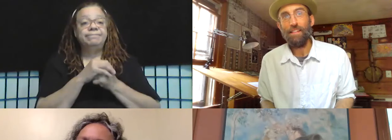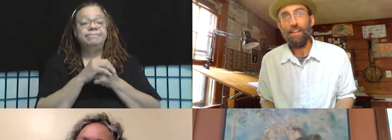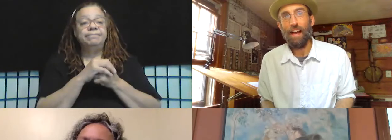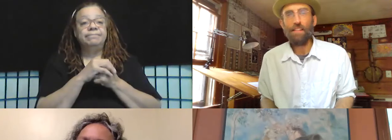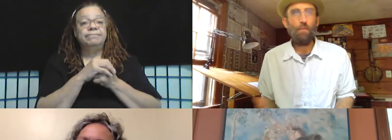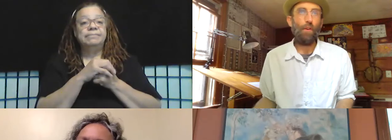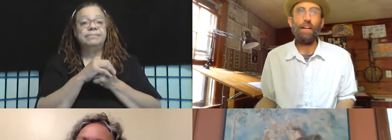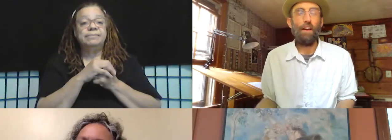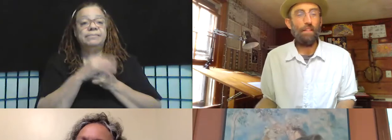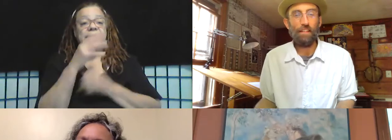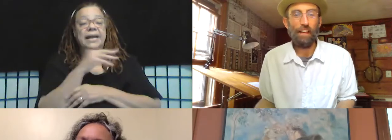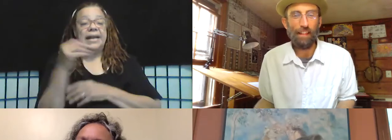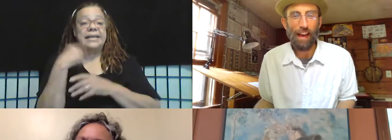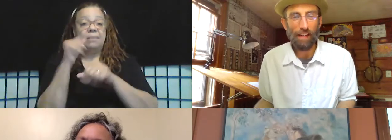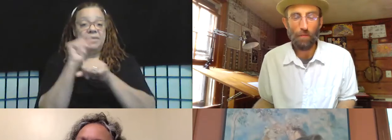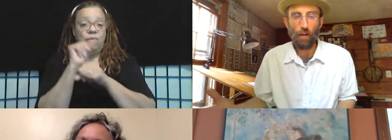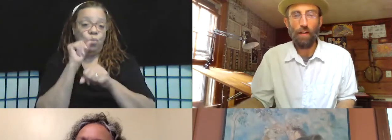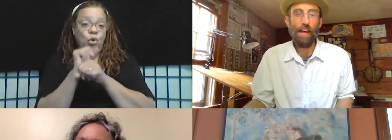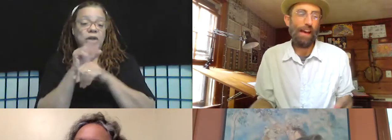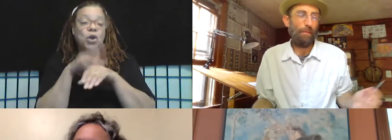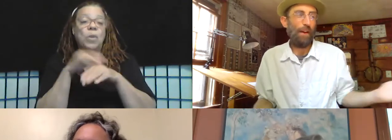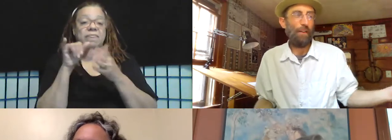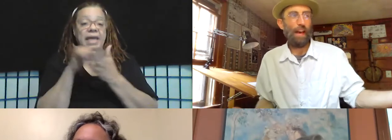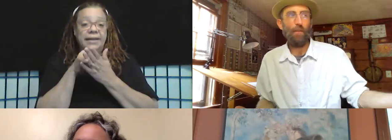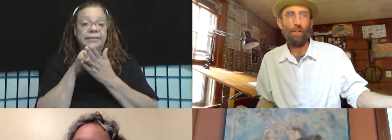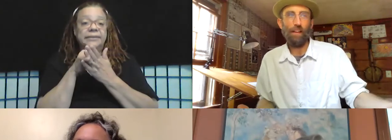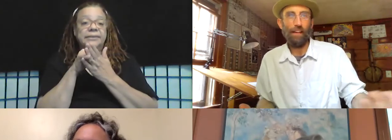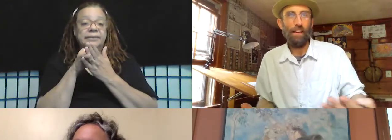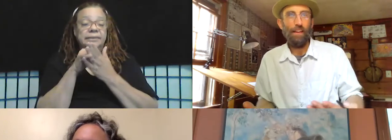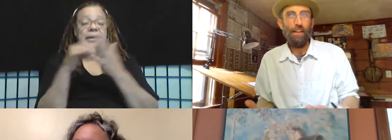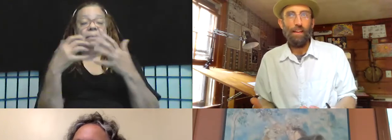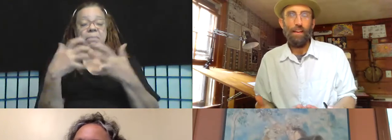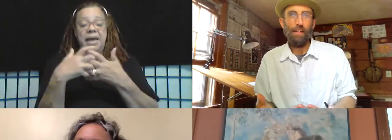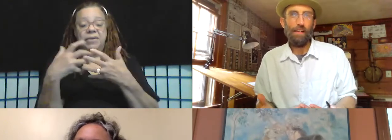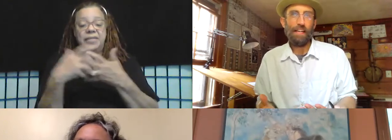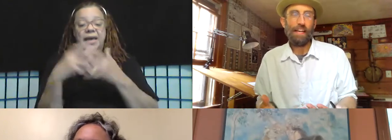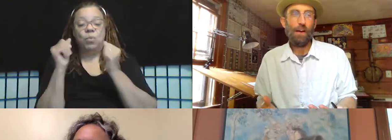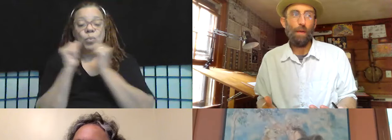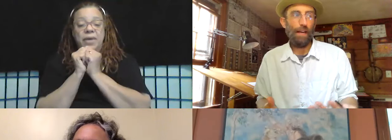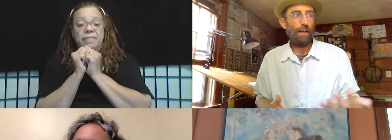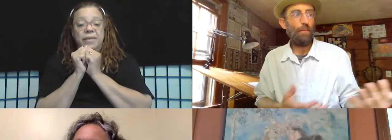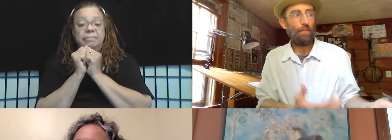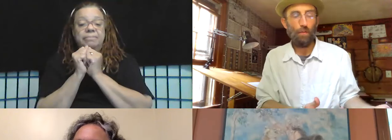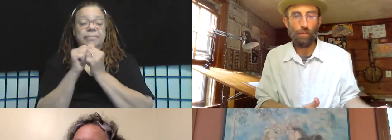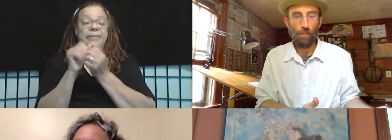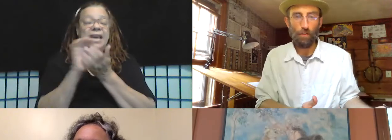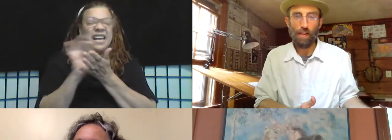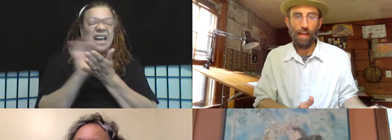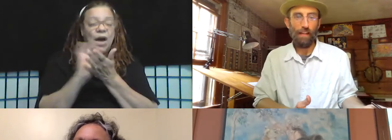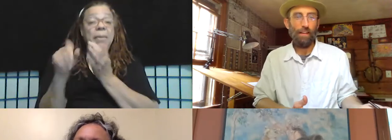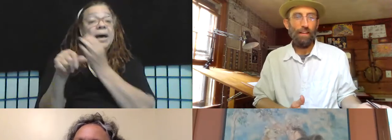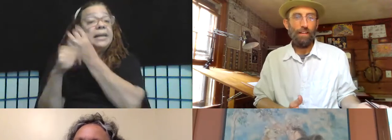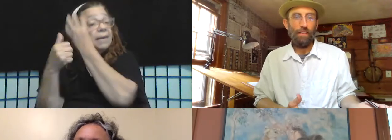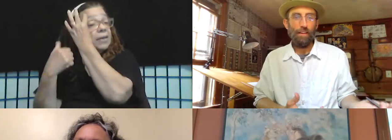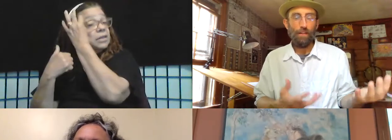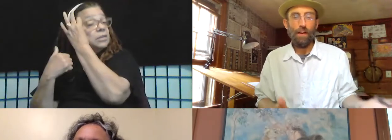And as I'm working on things like that, as I'm working on that and pairing that with like an account by another soldier who's